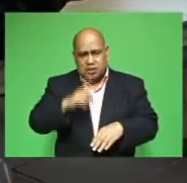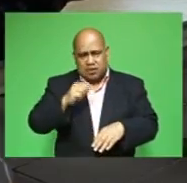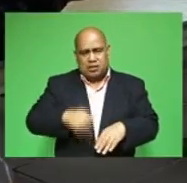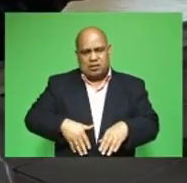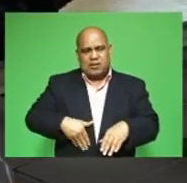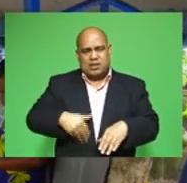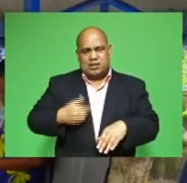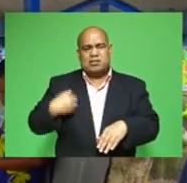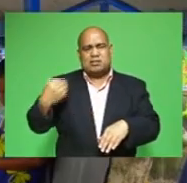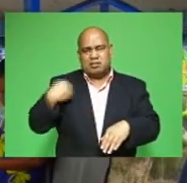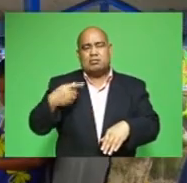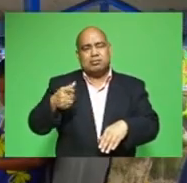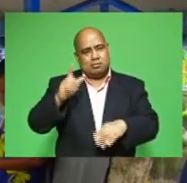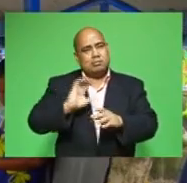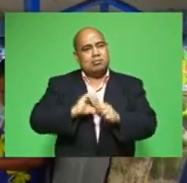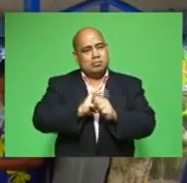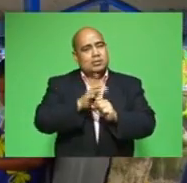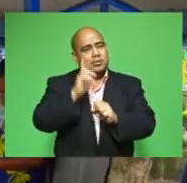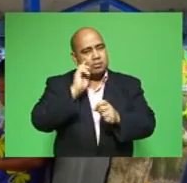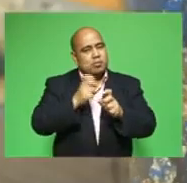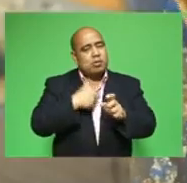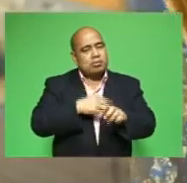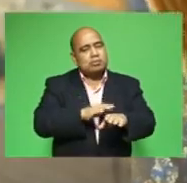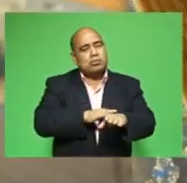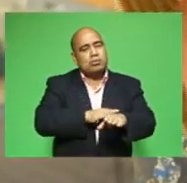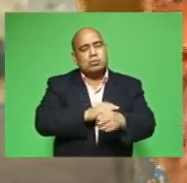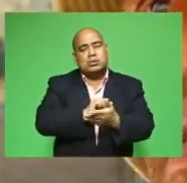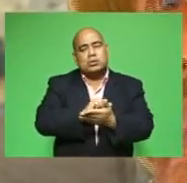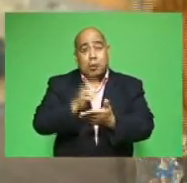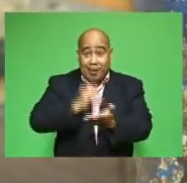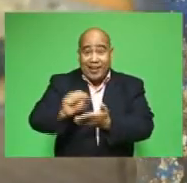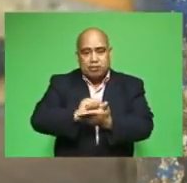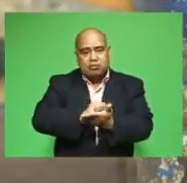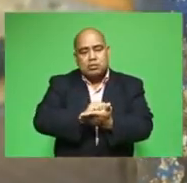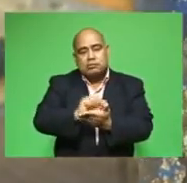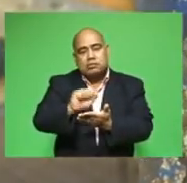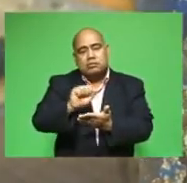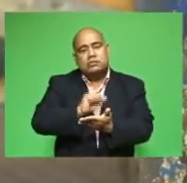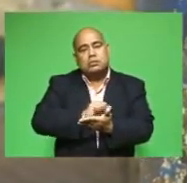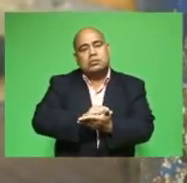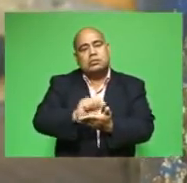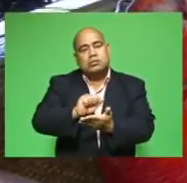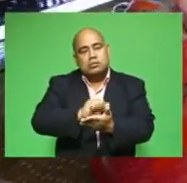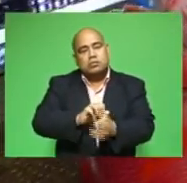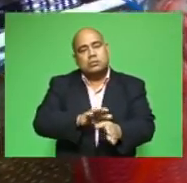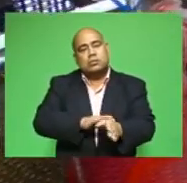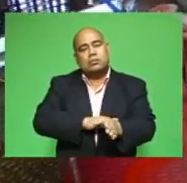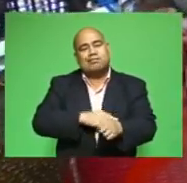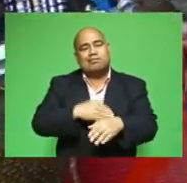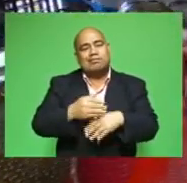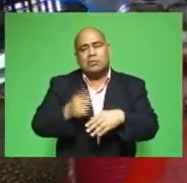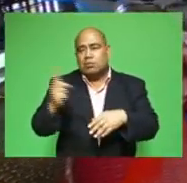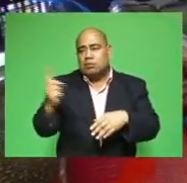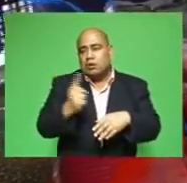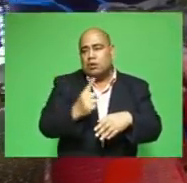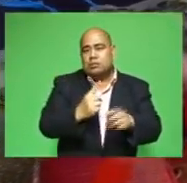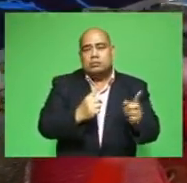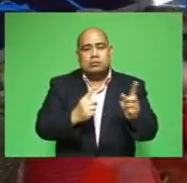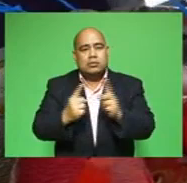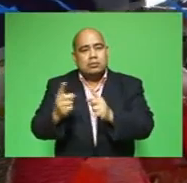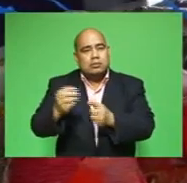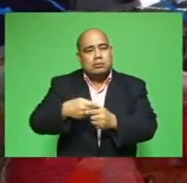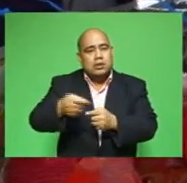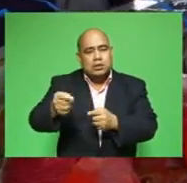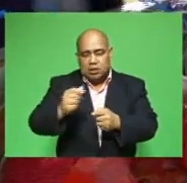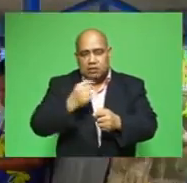pandemic by the slow sale in our fish. Tuisavura, who is the sole breadwinner for his family, says he is hoping for a light at